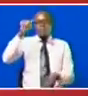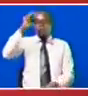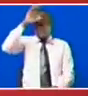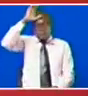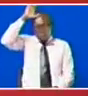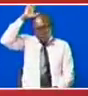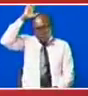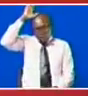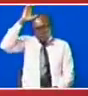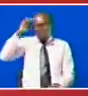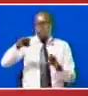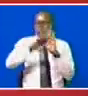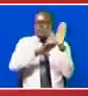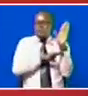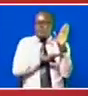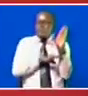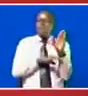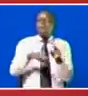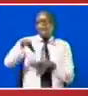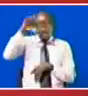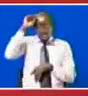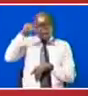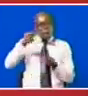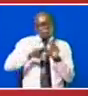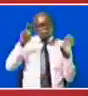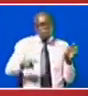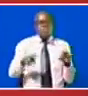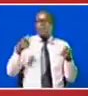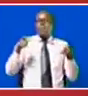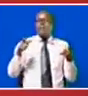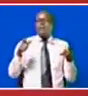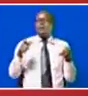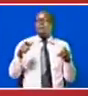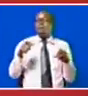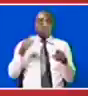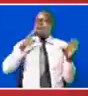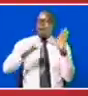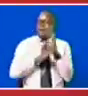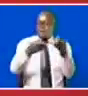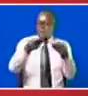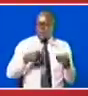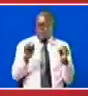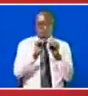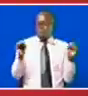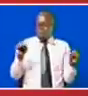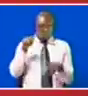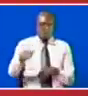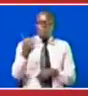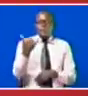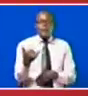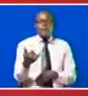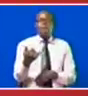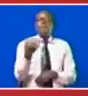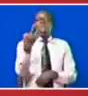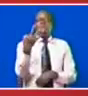in a statement, Chebukati said he learned of the move from the media and has not received any resignation letters. The resignations now leave